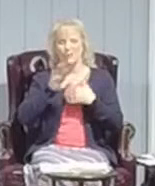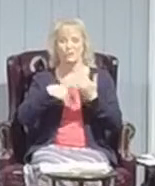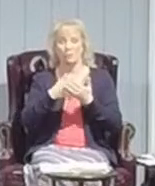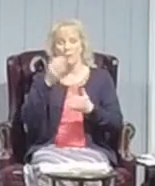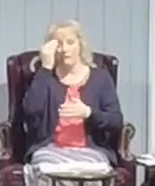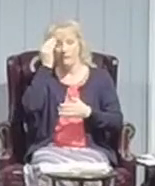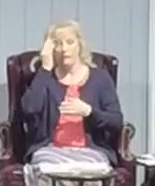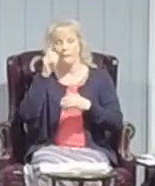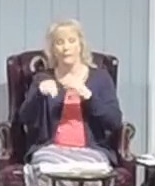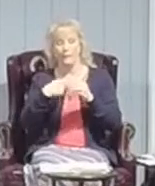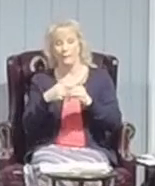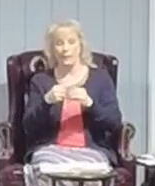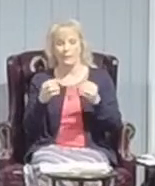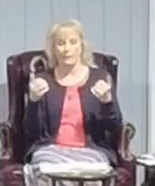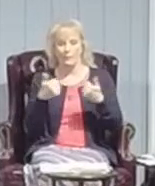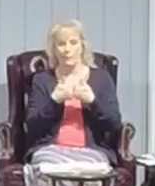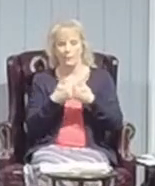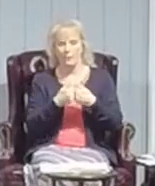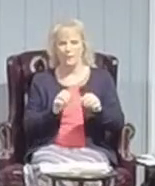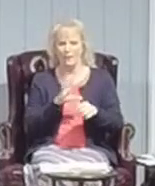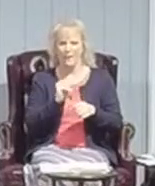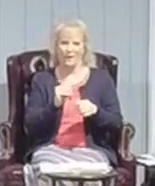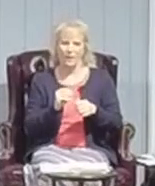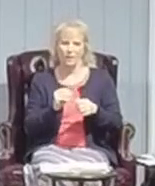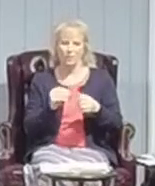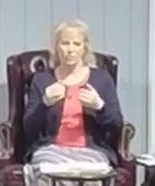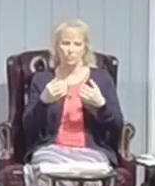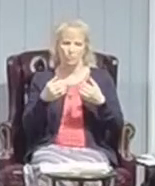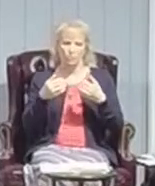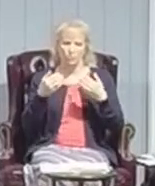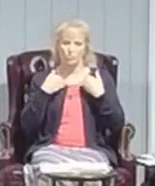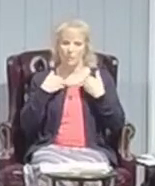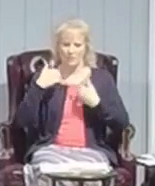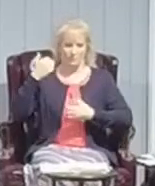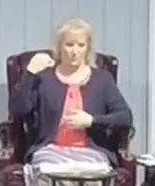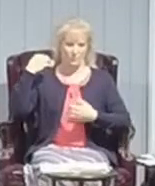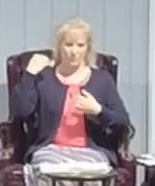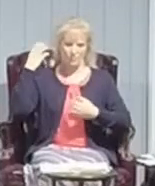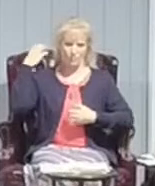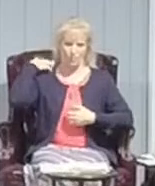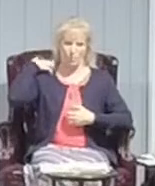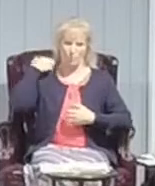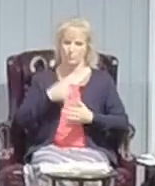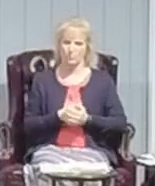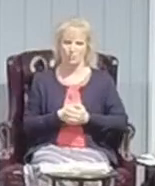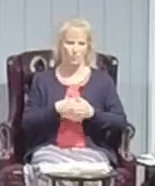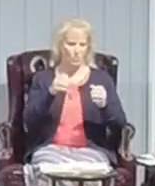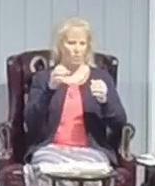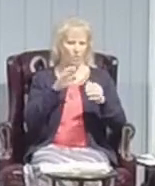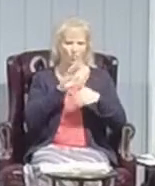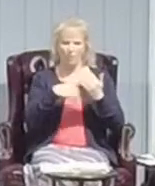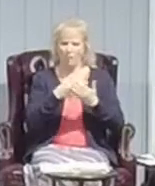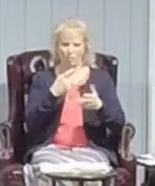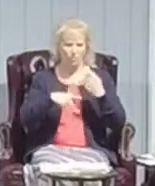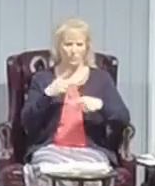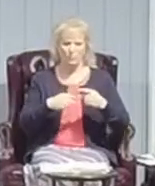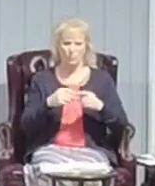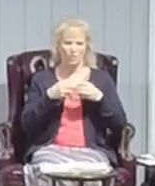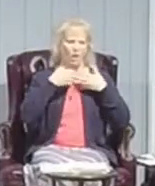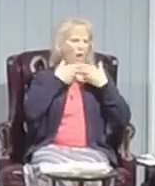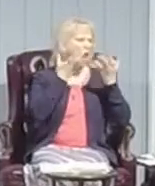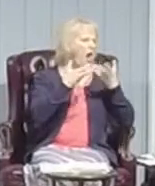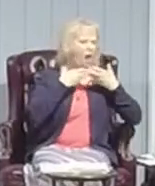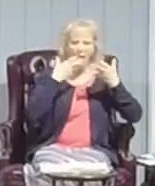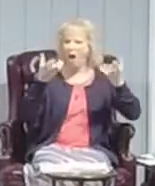and then you got the coach. And so, you know, everybody's yelling, you know, something here and there.